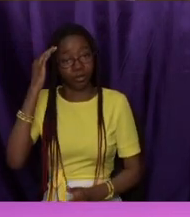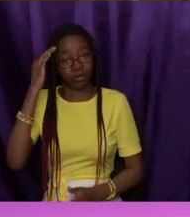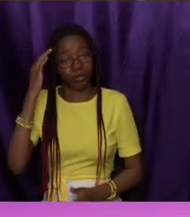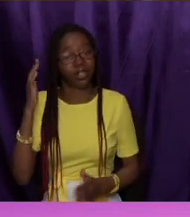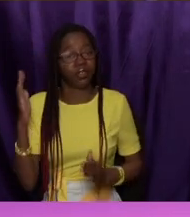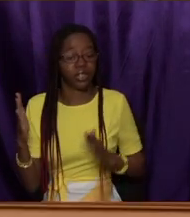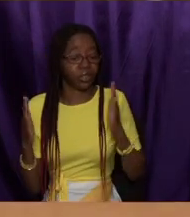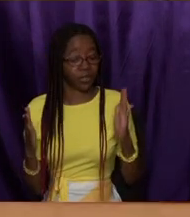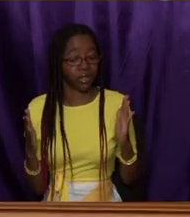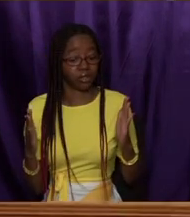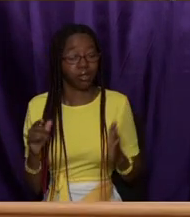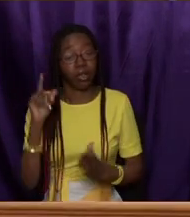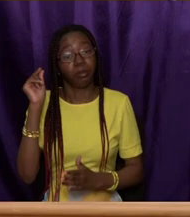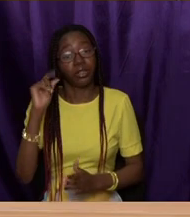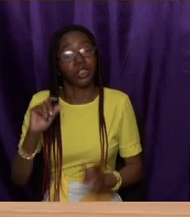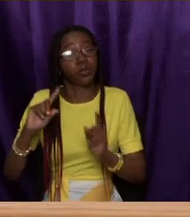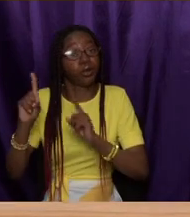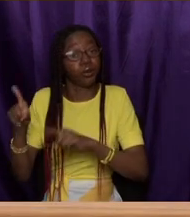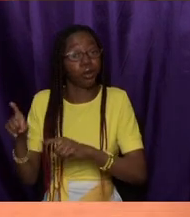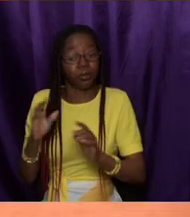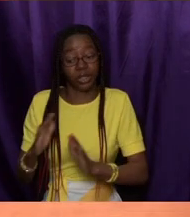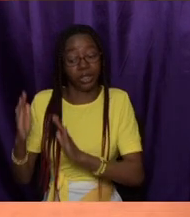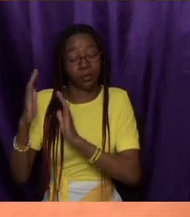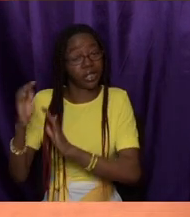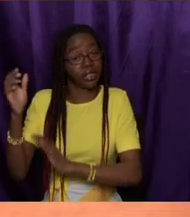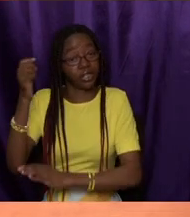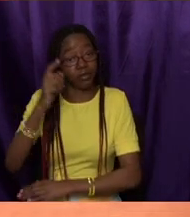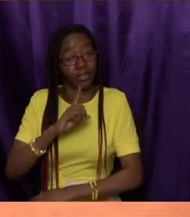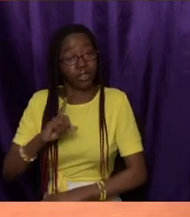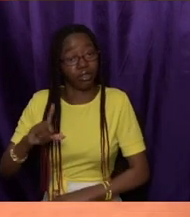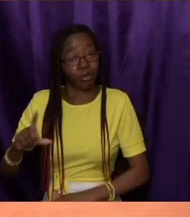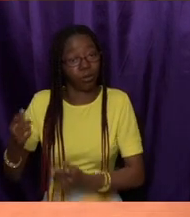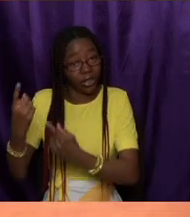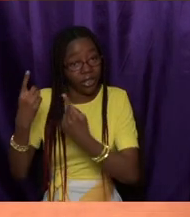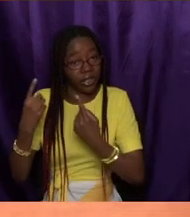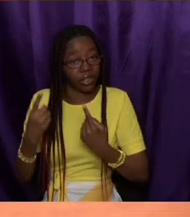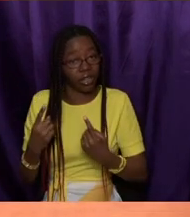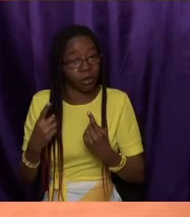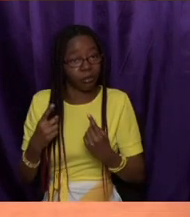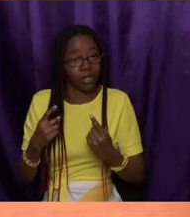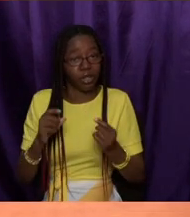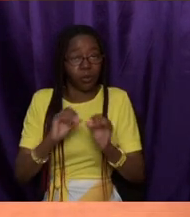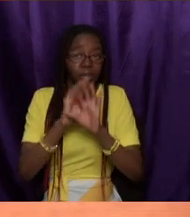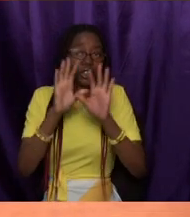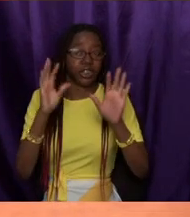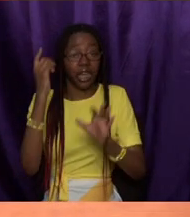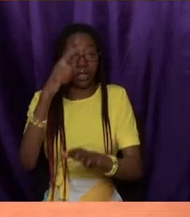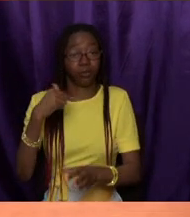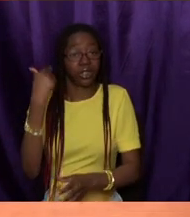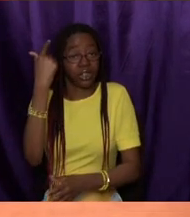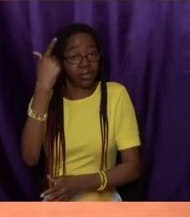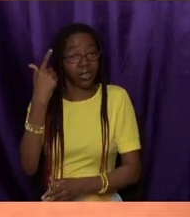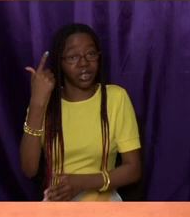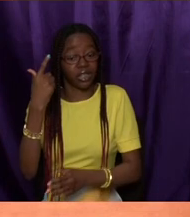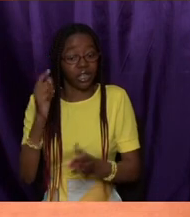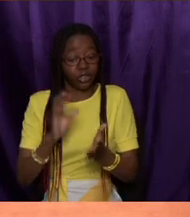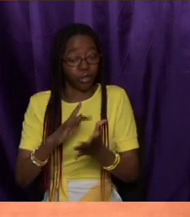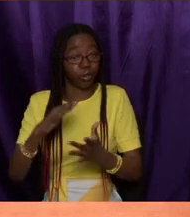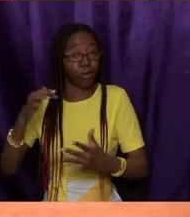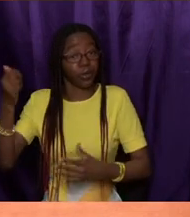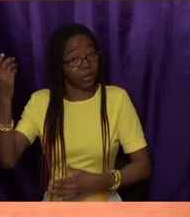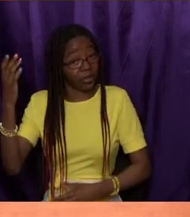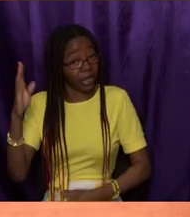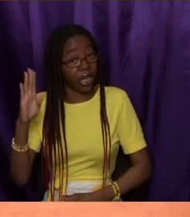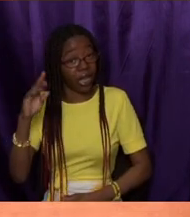face. Moses would go into the presence of God and come out with a glow on his face, the Shekinah glory of